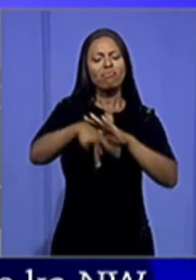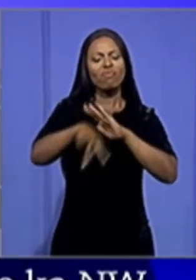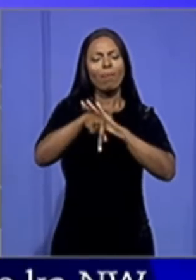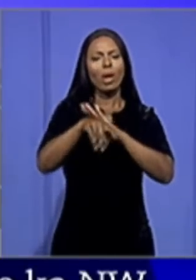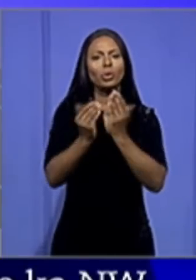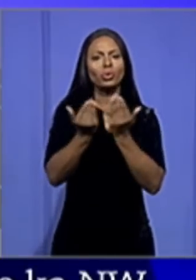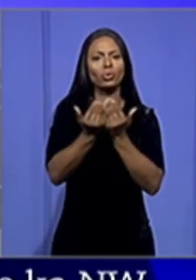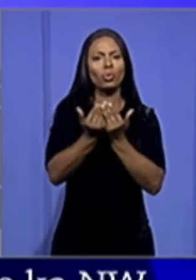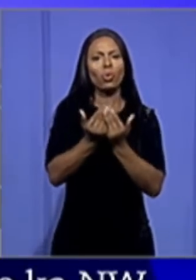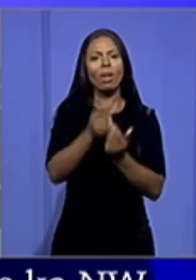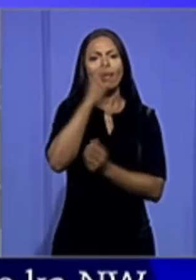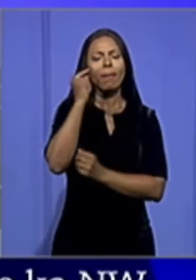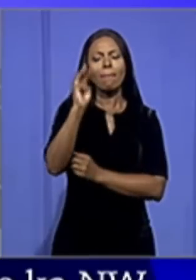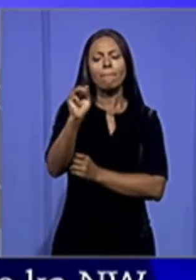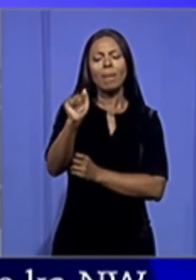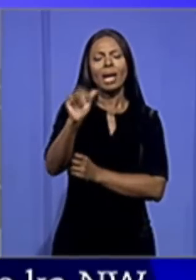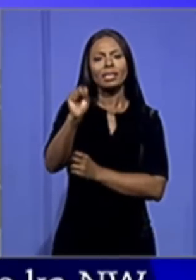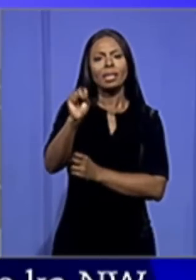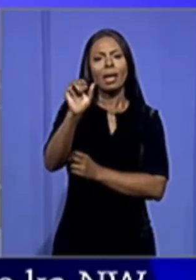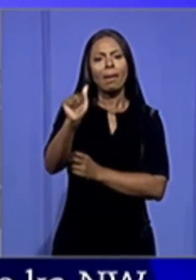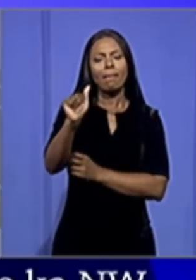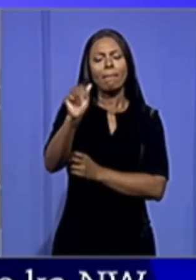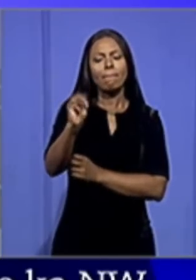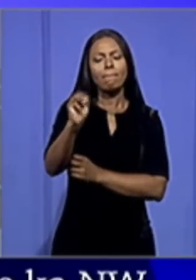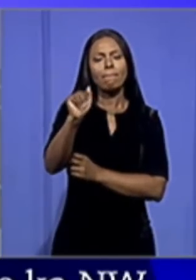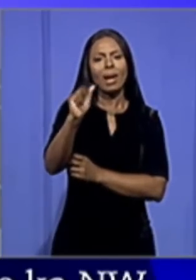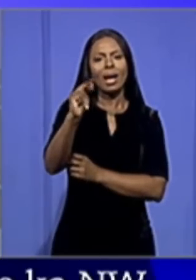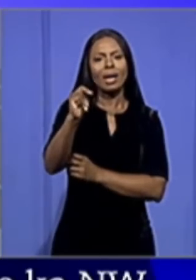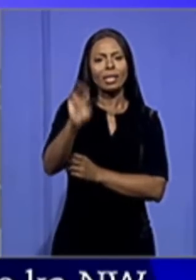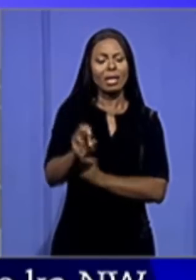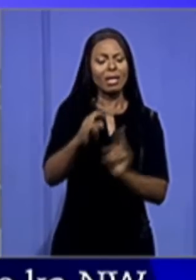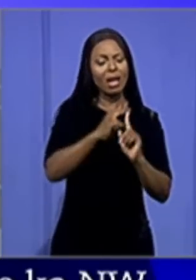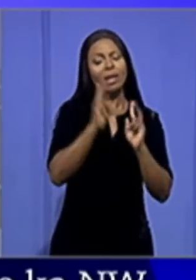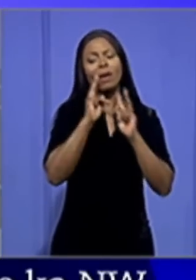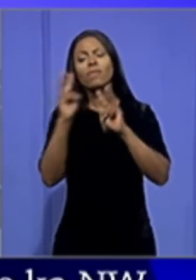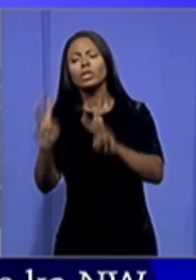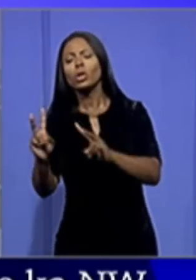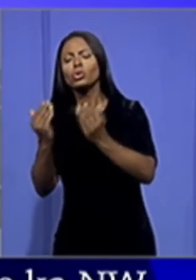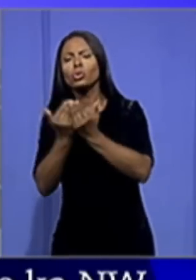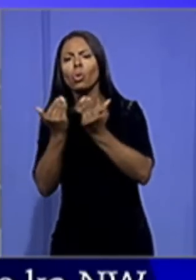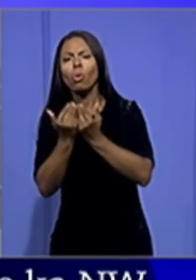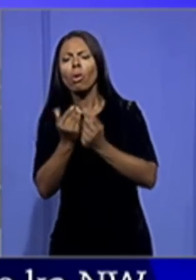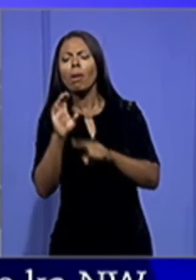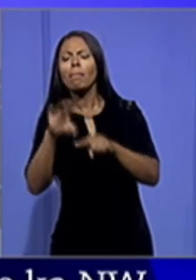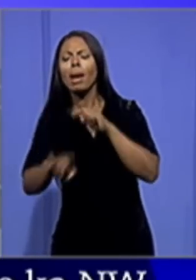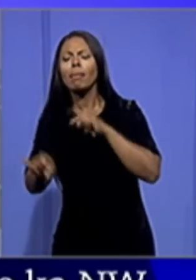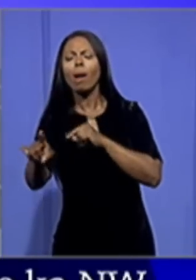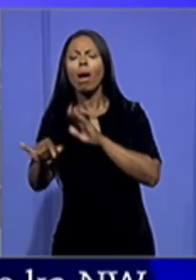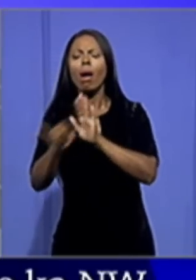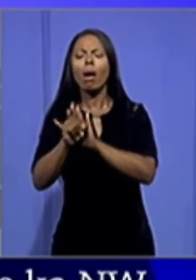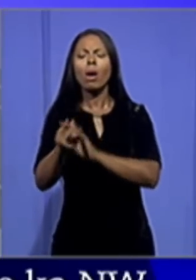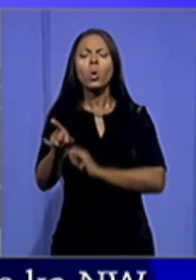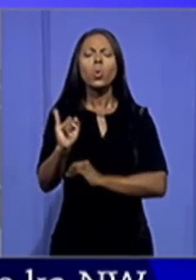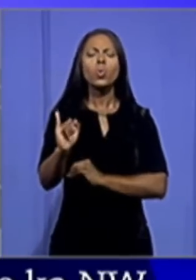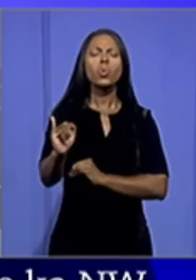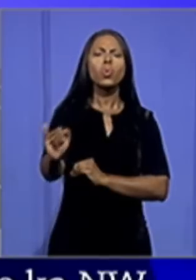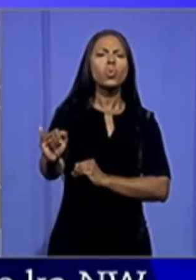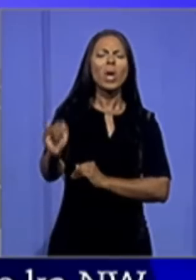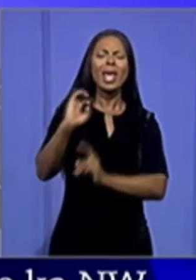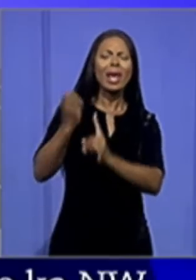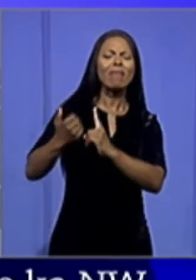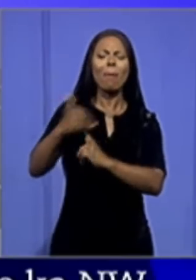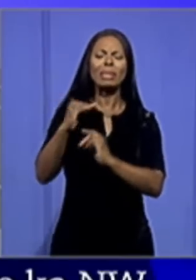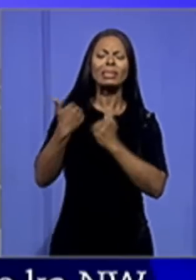sa Masamane. Mutsumi yo a etetšego sekolo le hono o re boemo bja sekolo ga se bjo boloketšego go ruta